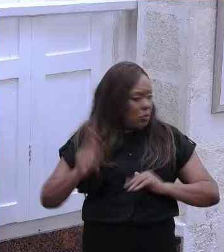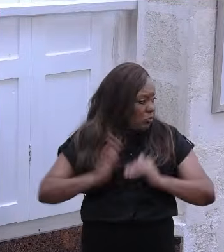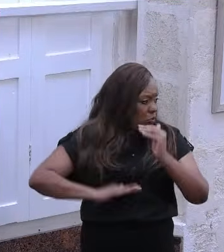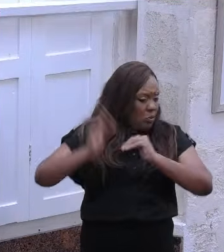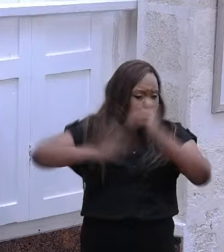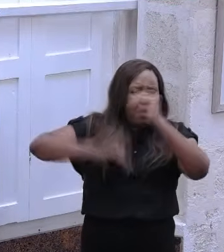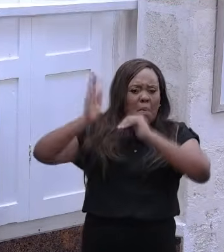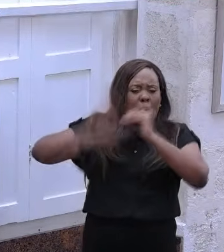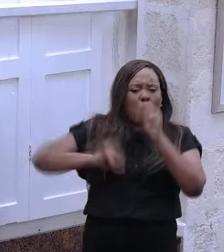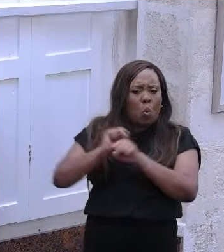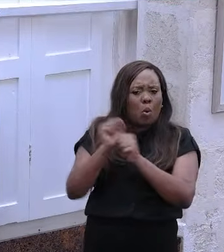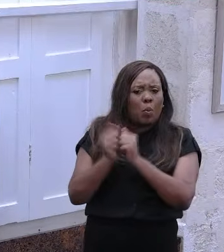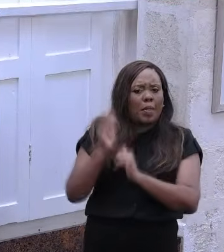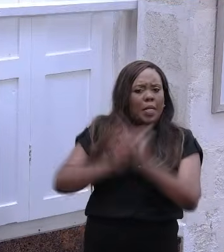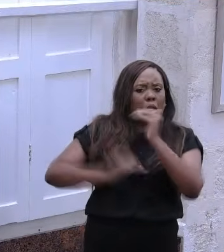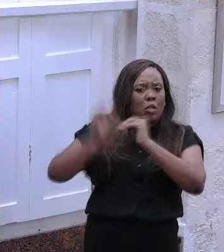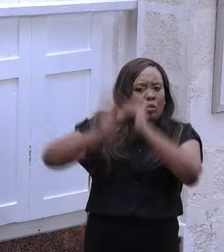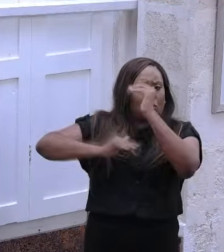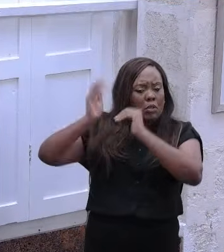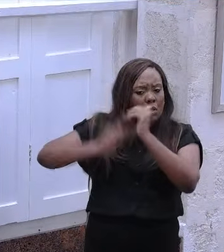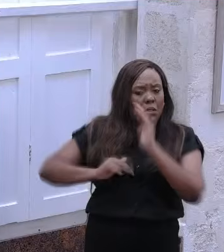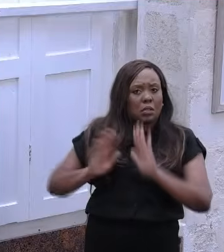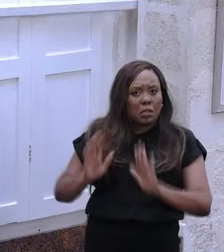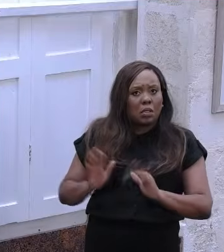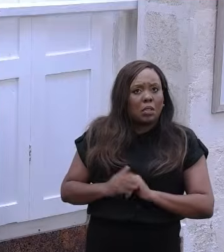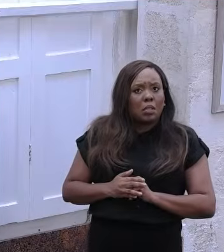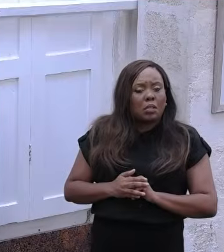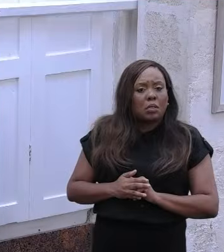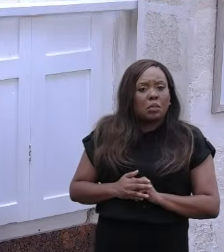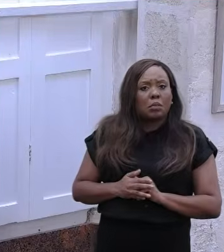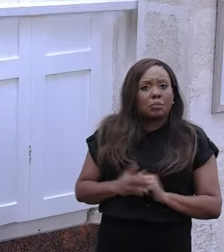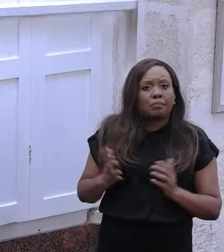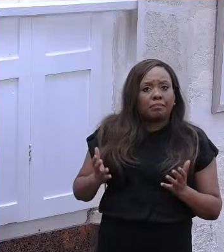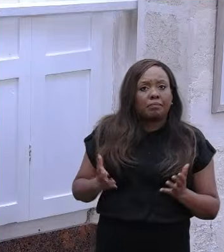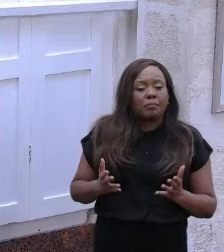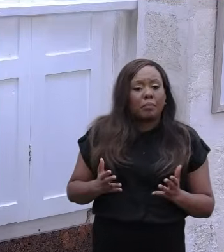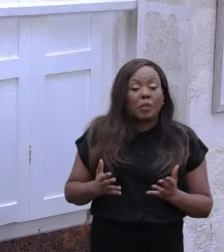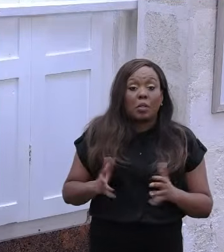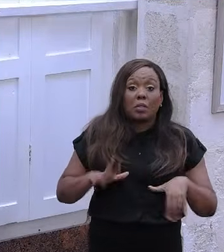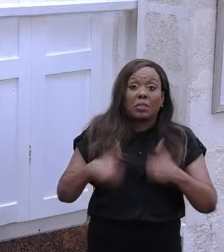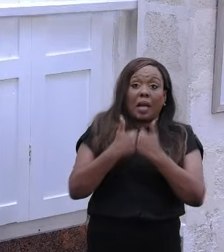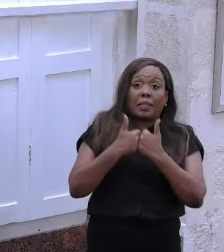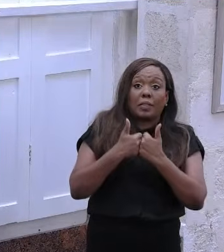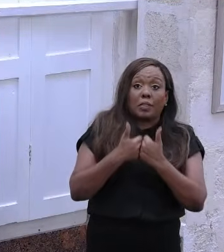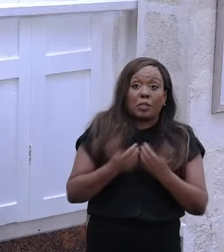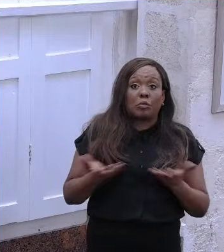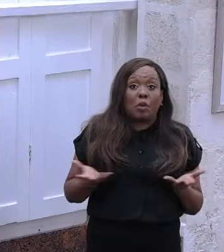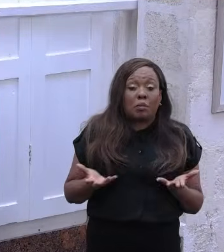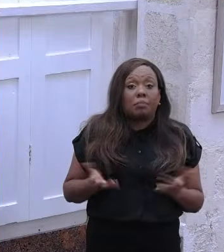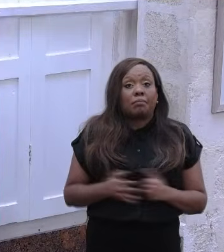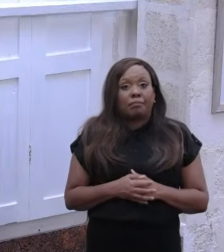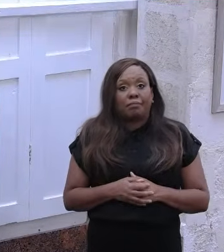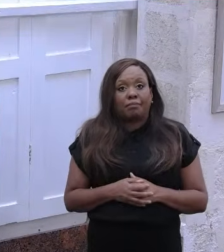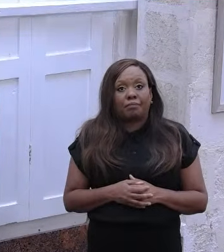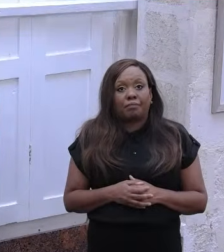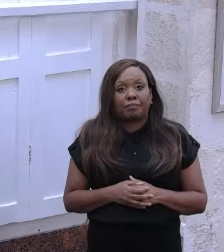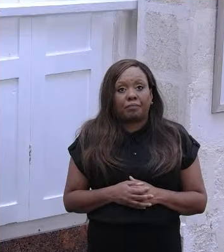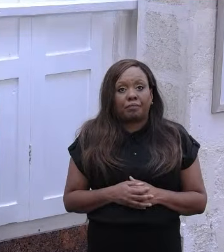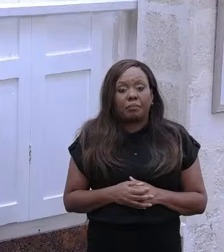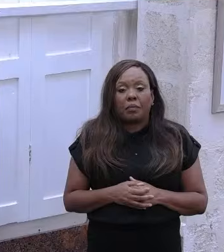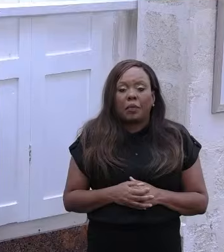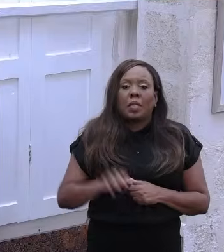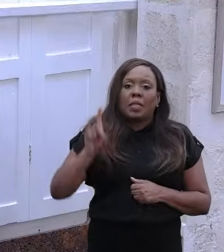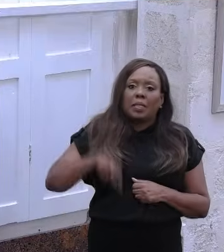your economy. So the challenge you had then was that the demand for labor was much